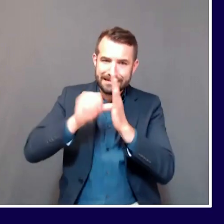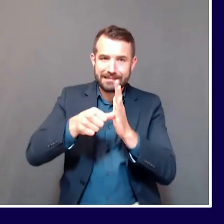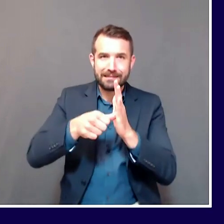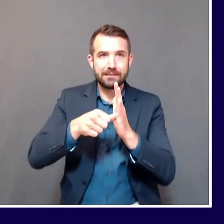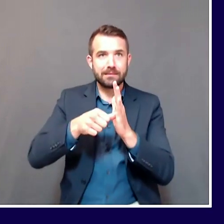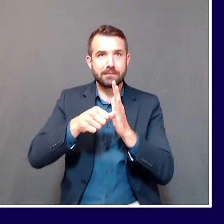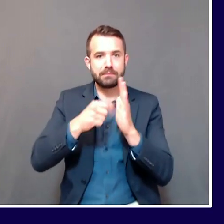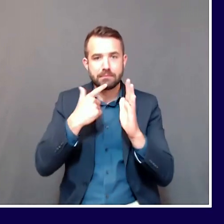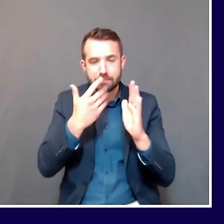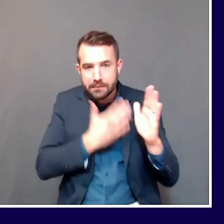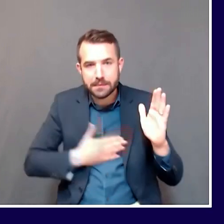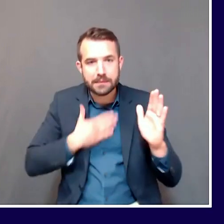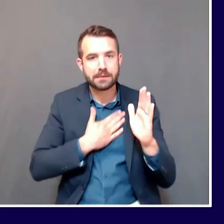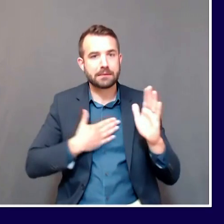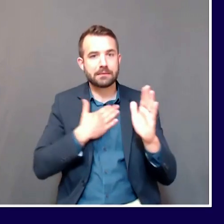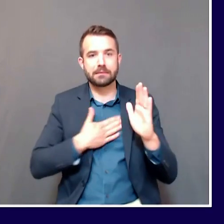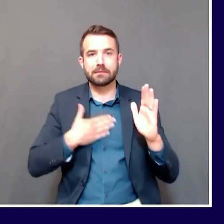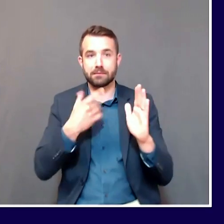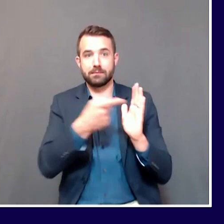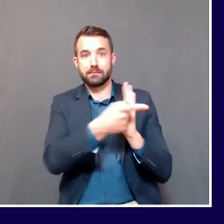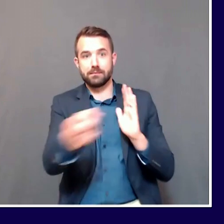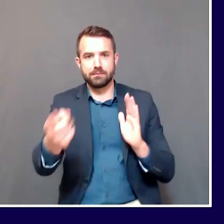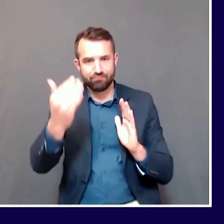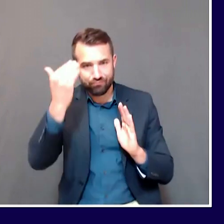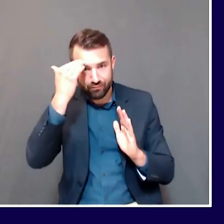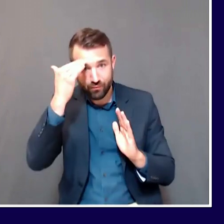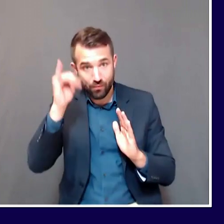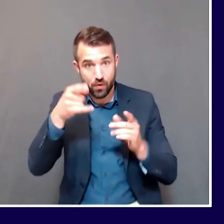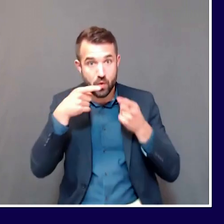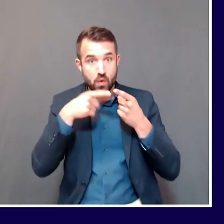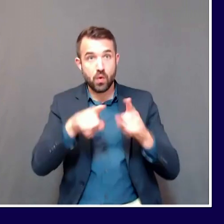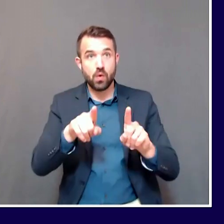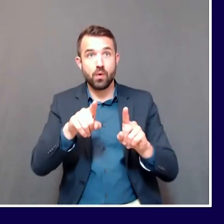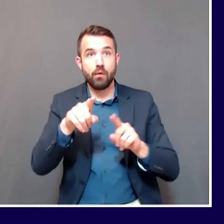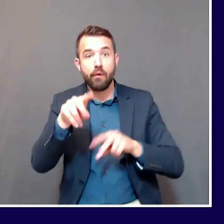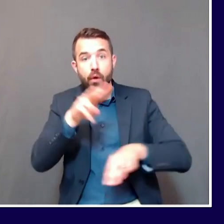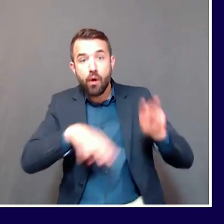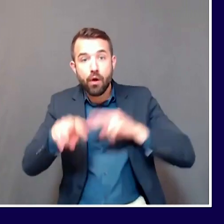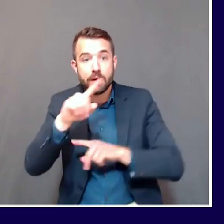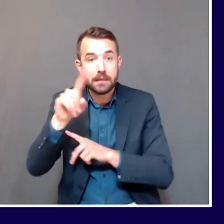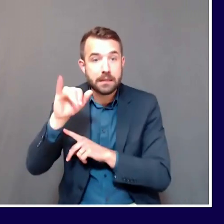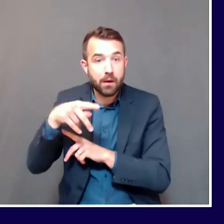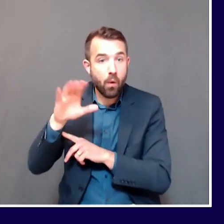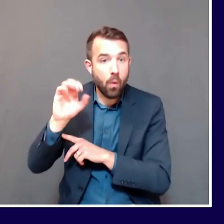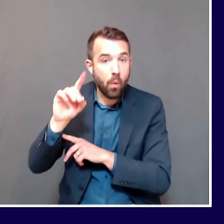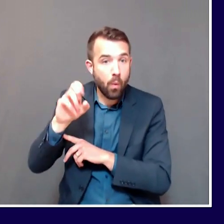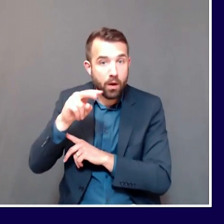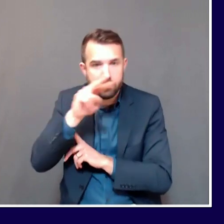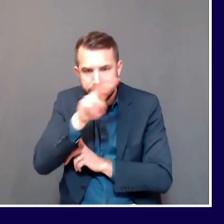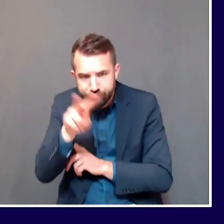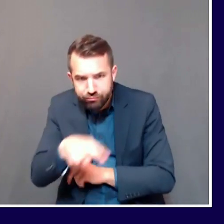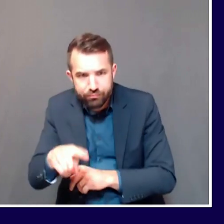in mind as you're taking a look at those zip code data, which I urge you to do. which is